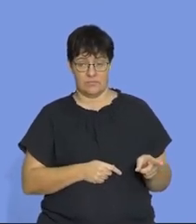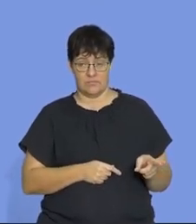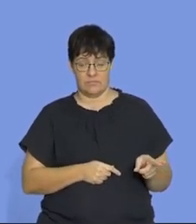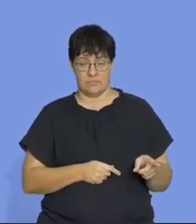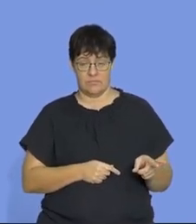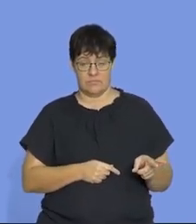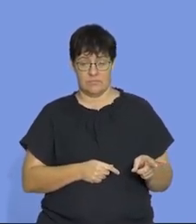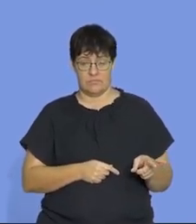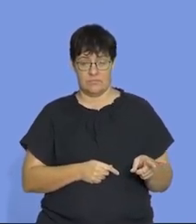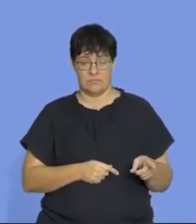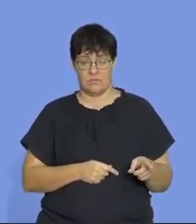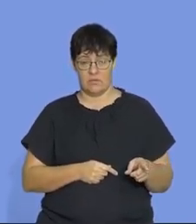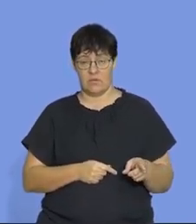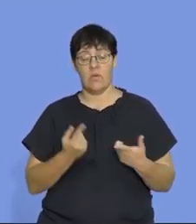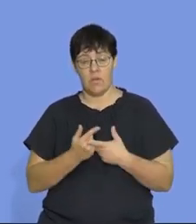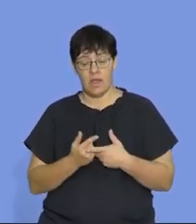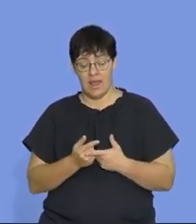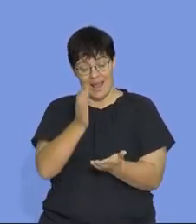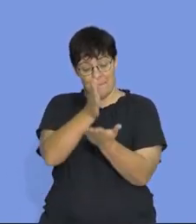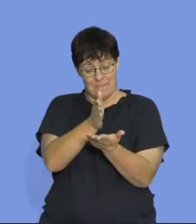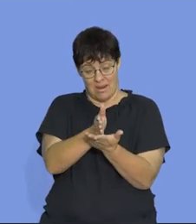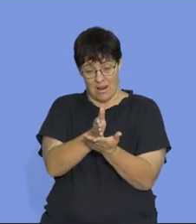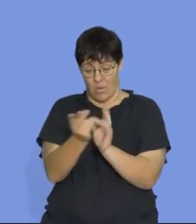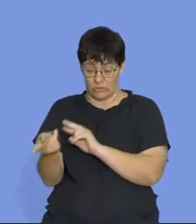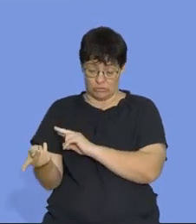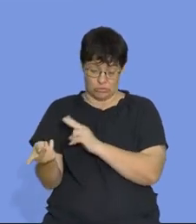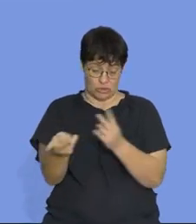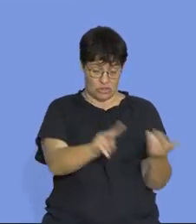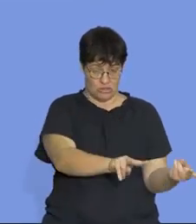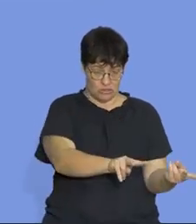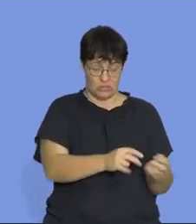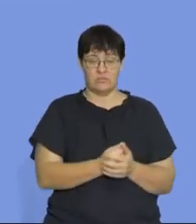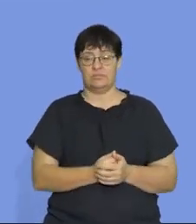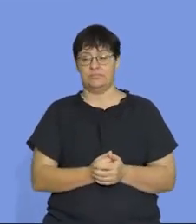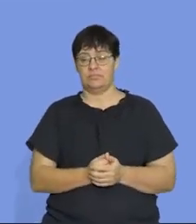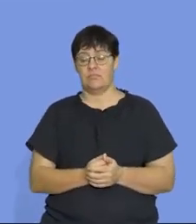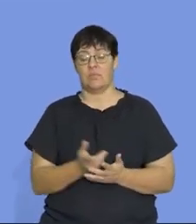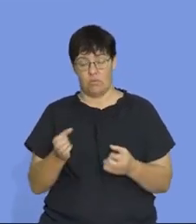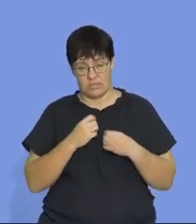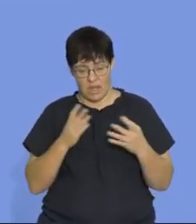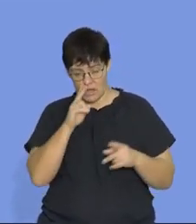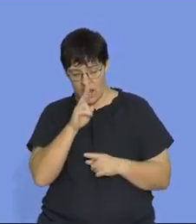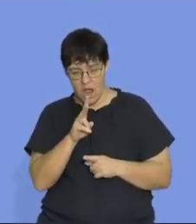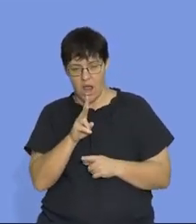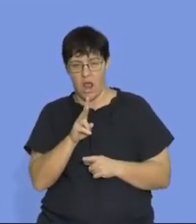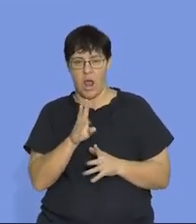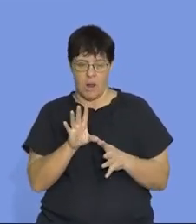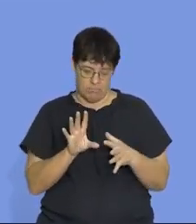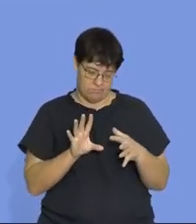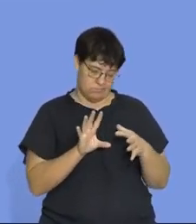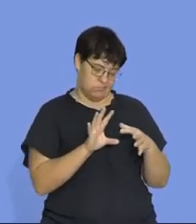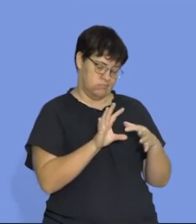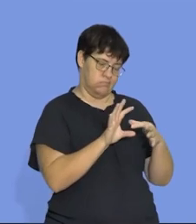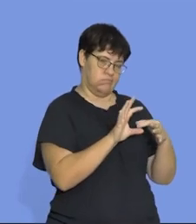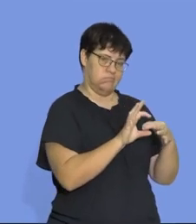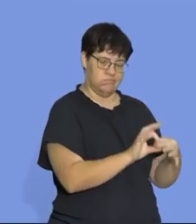that activated complex state, we have got a scenario like this where we are starting to form new bonds while the old